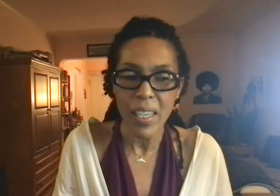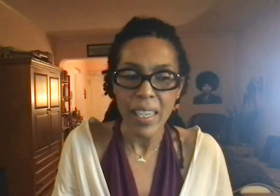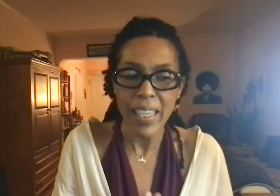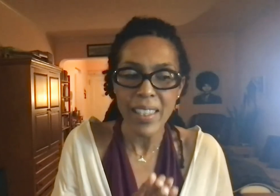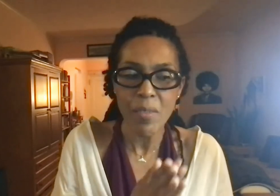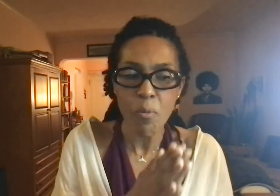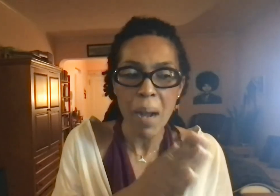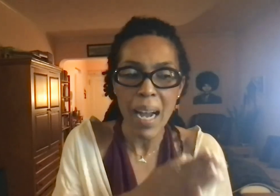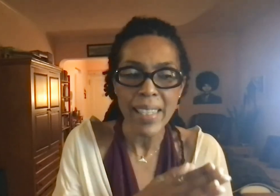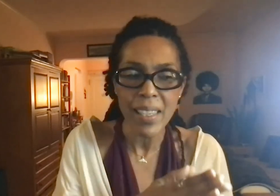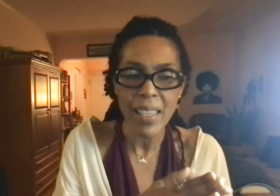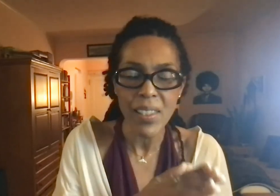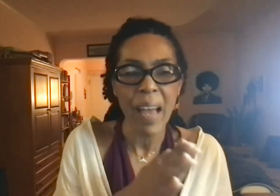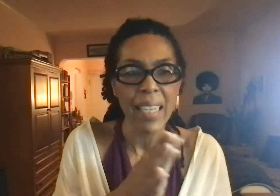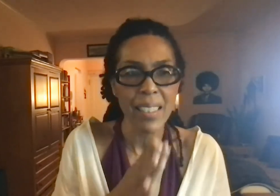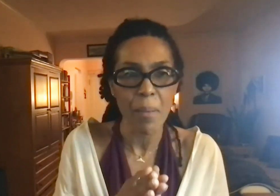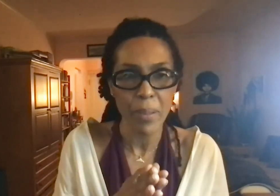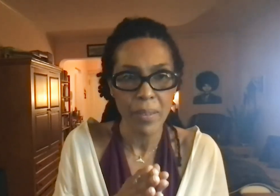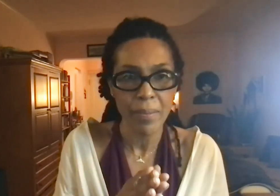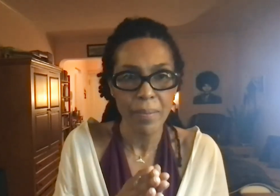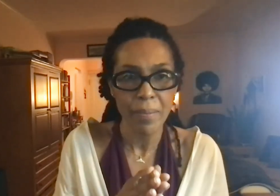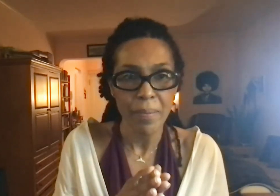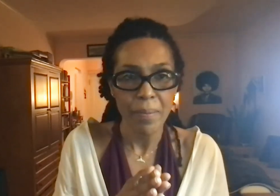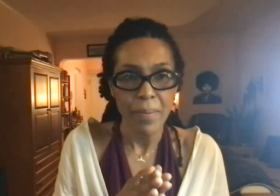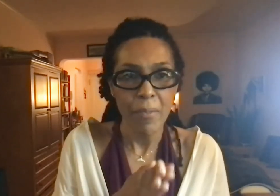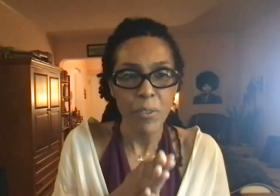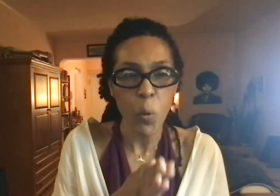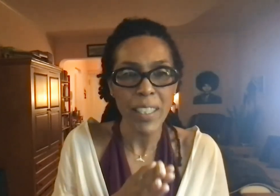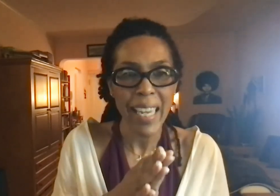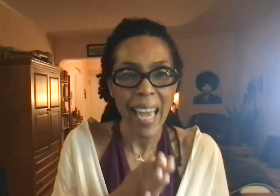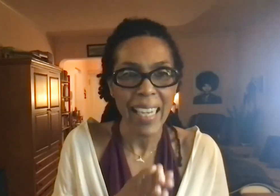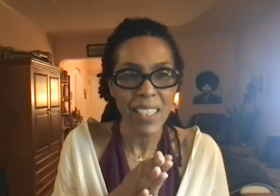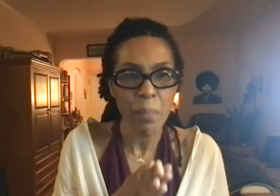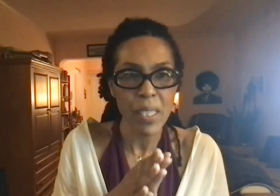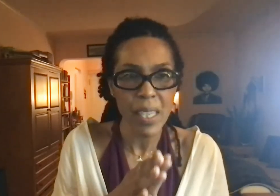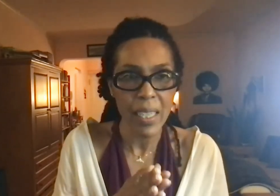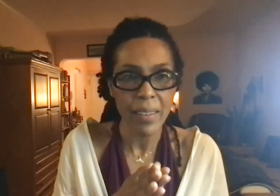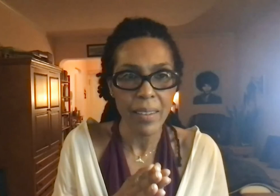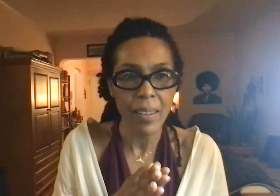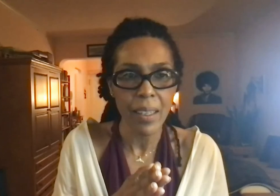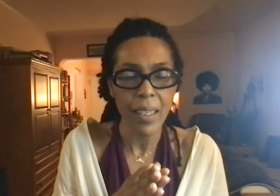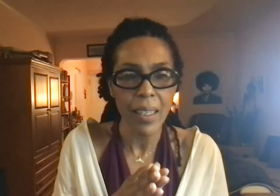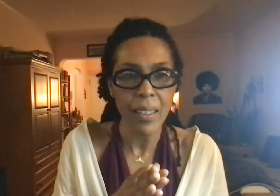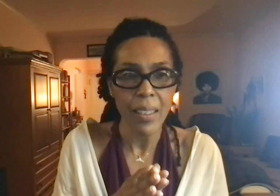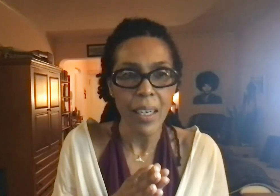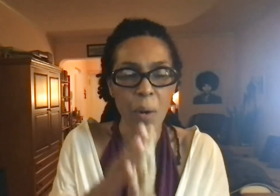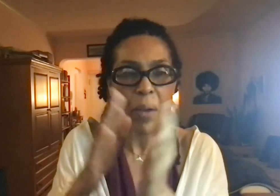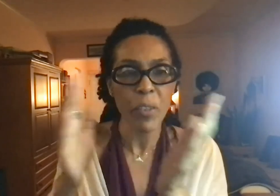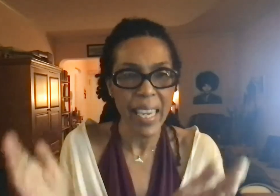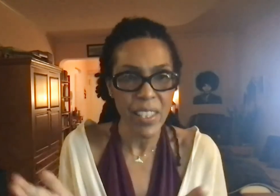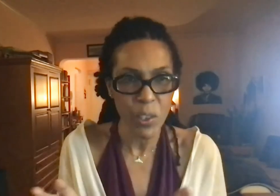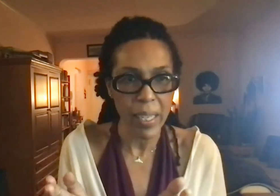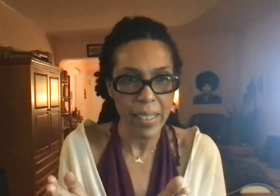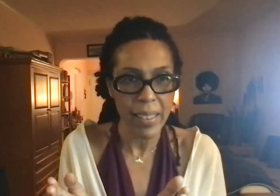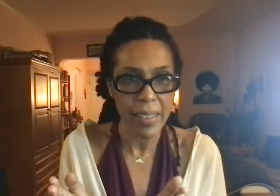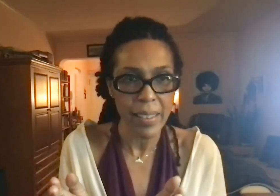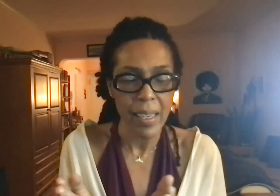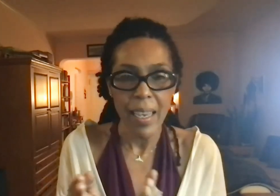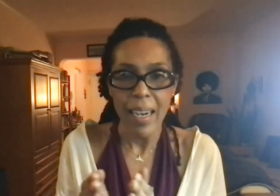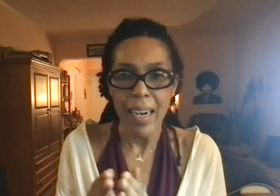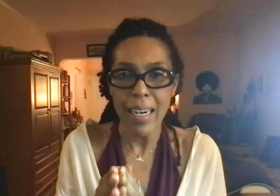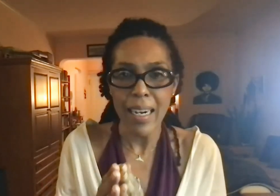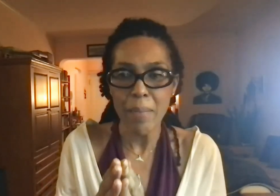campaigns, it reminds us of ACT UP, of the work that ACT UP did around the AIDS